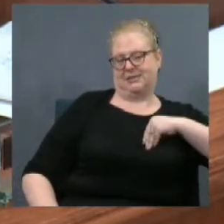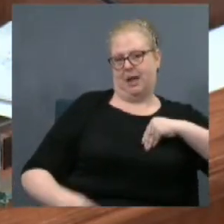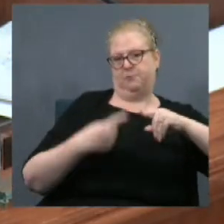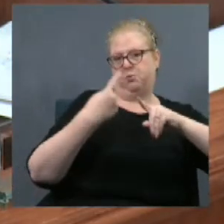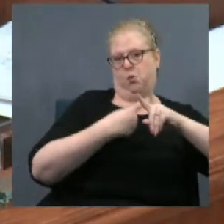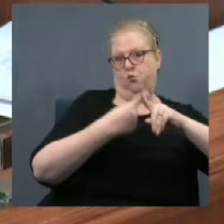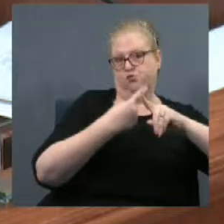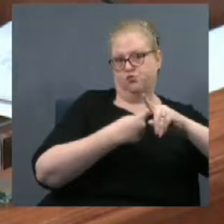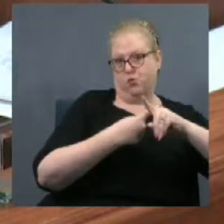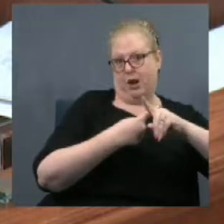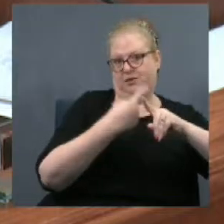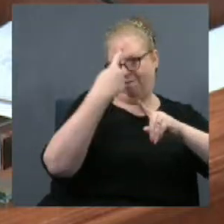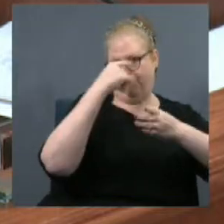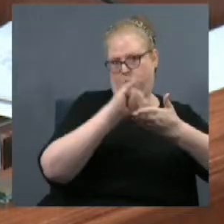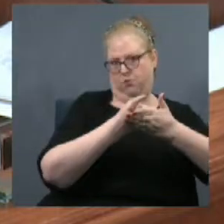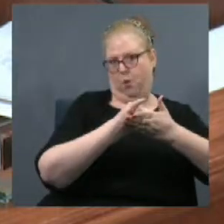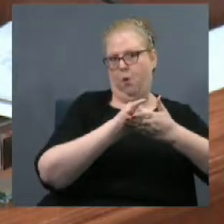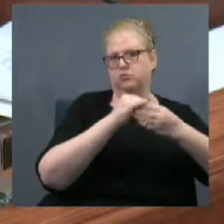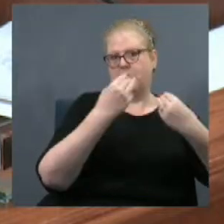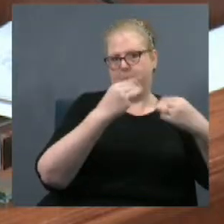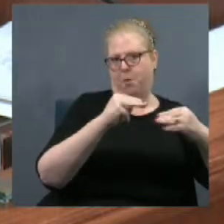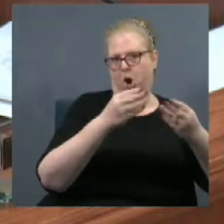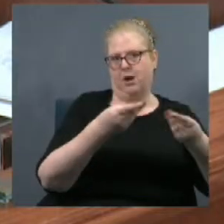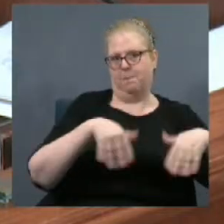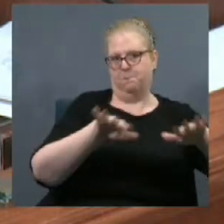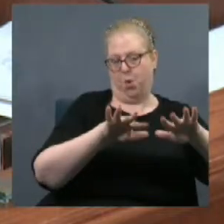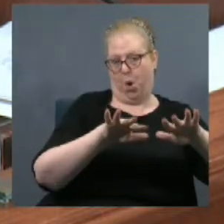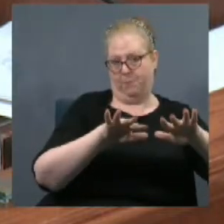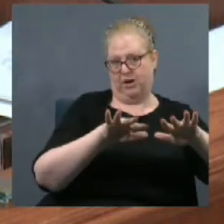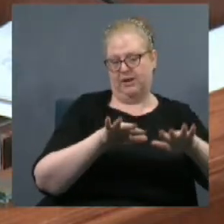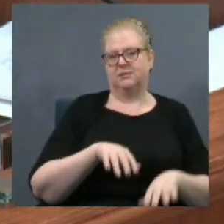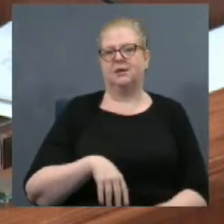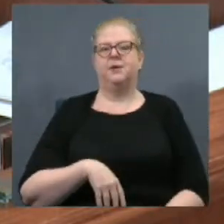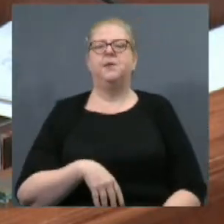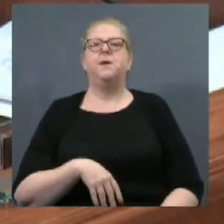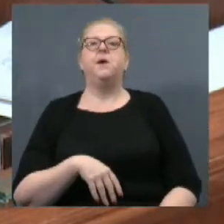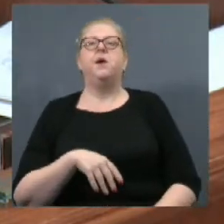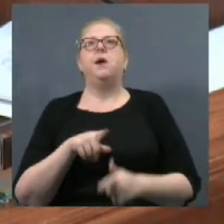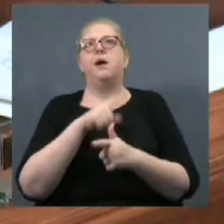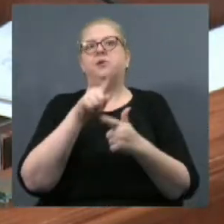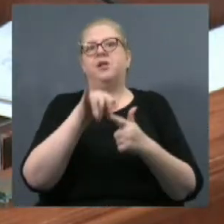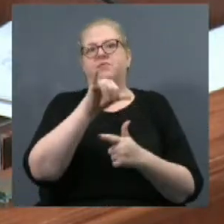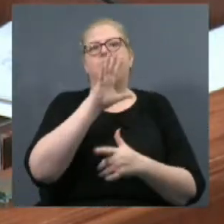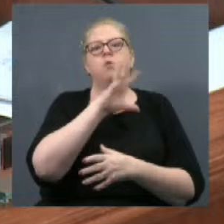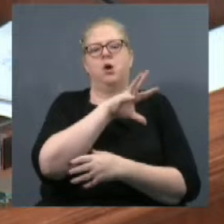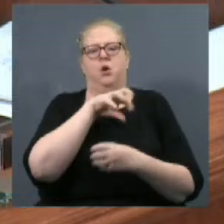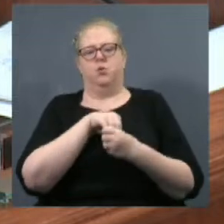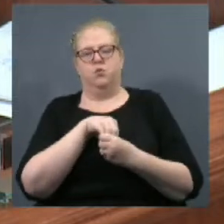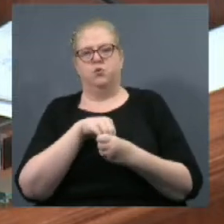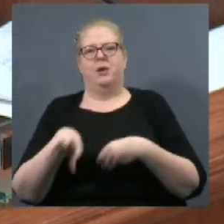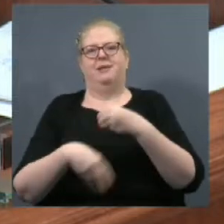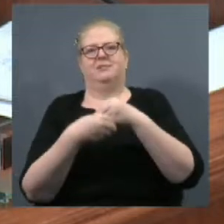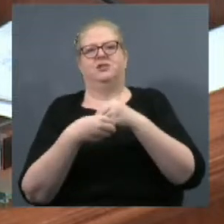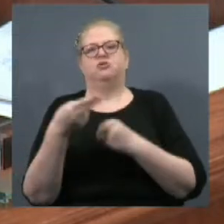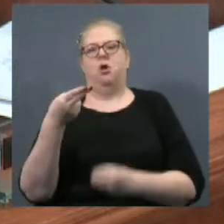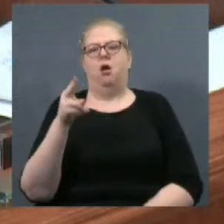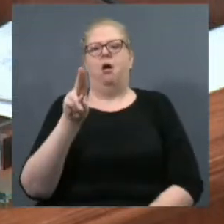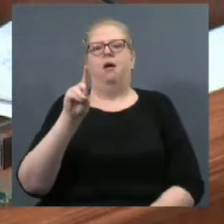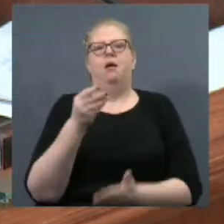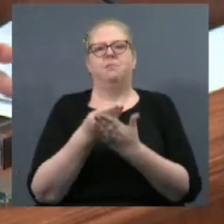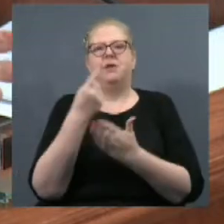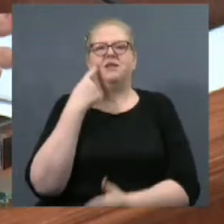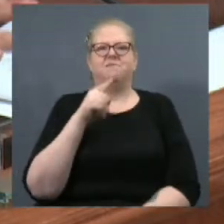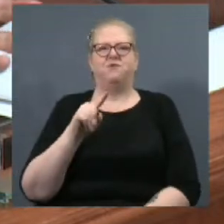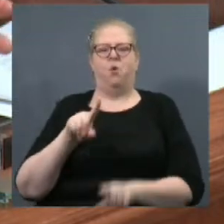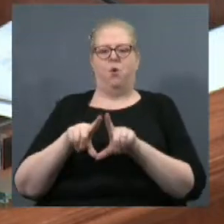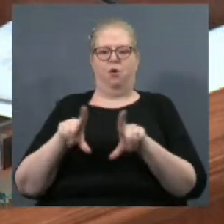properties here, which would then also include additional HUD monies for the vouchered properties